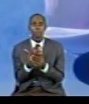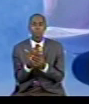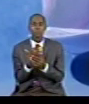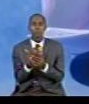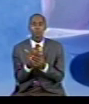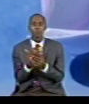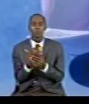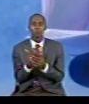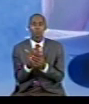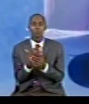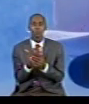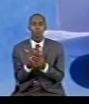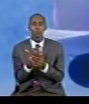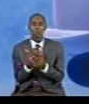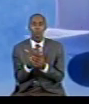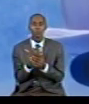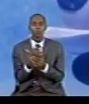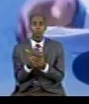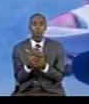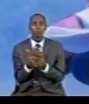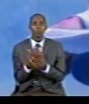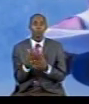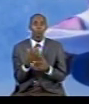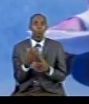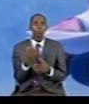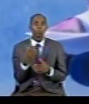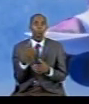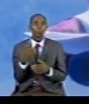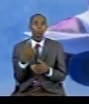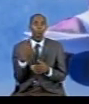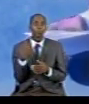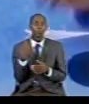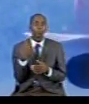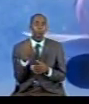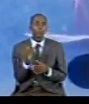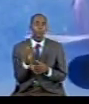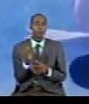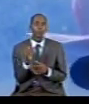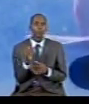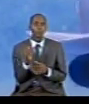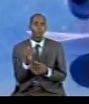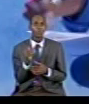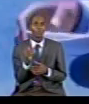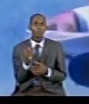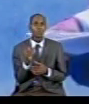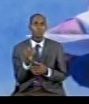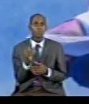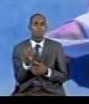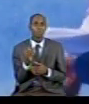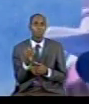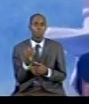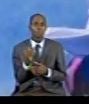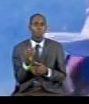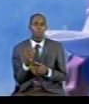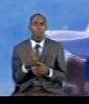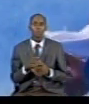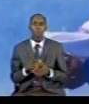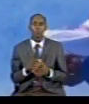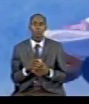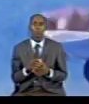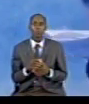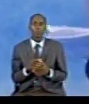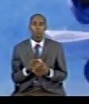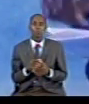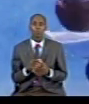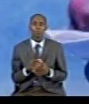This shower, this my wife bought for me. If I do farm, if the farm, you don't the road, this my baby will start